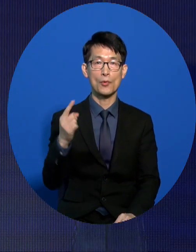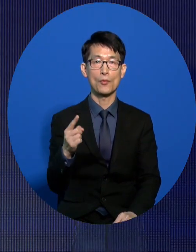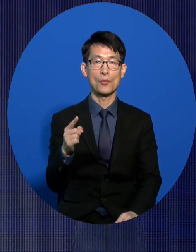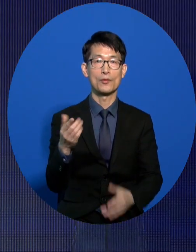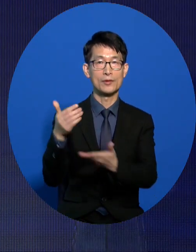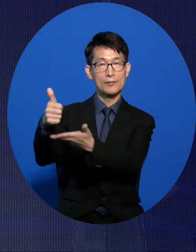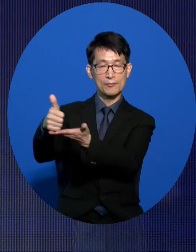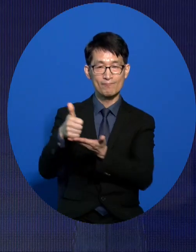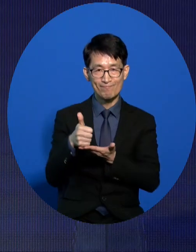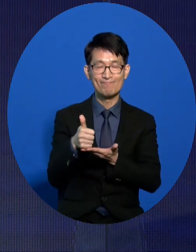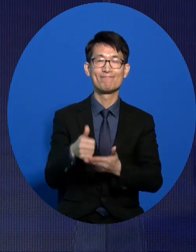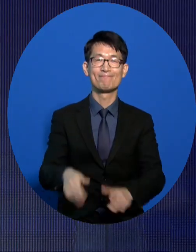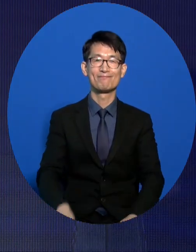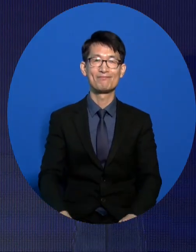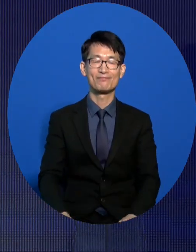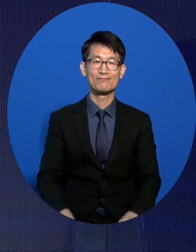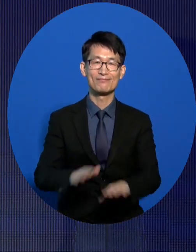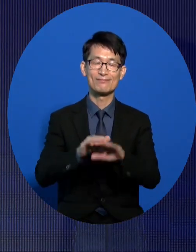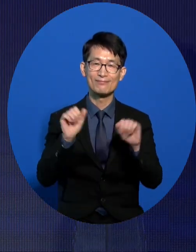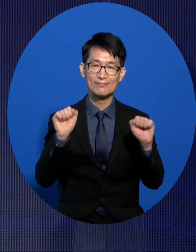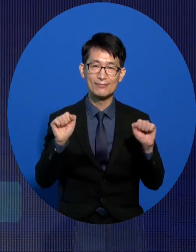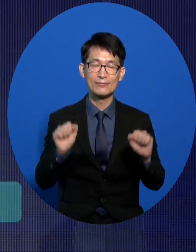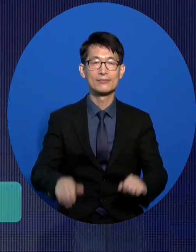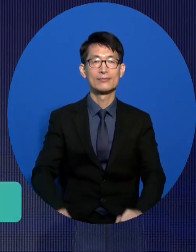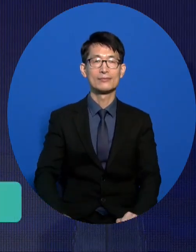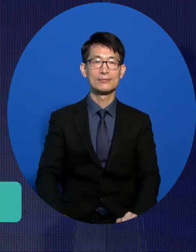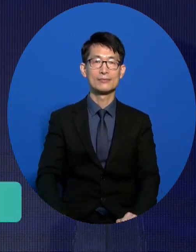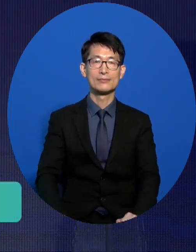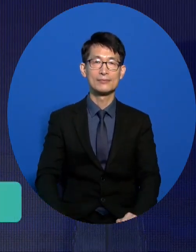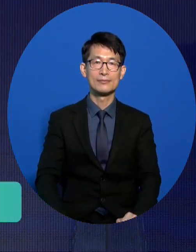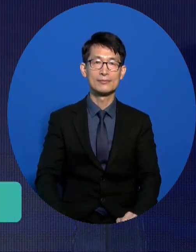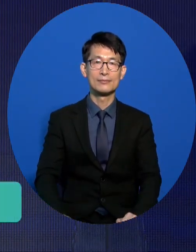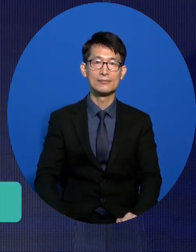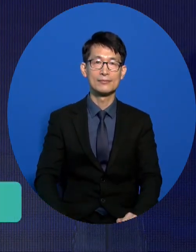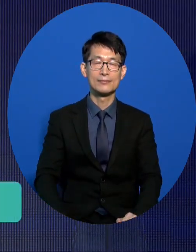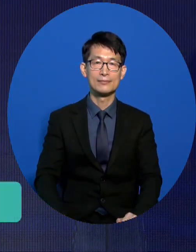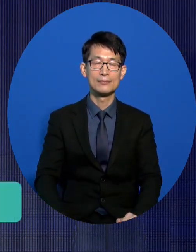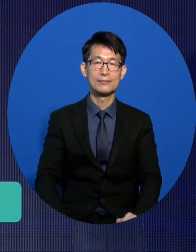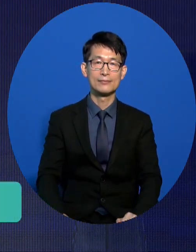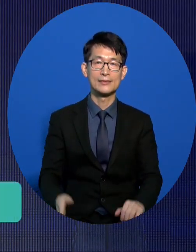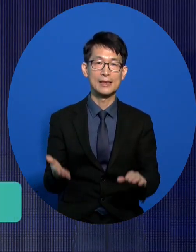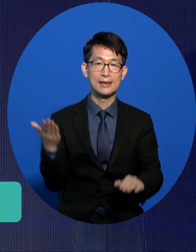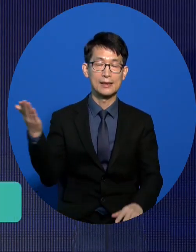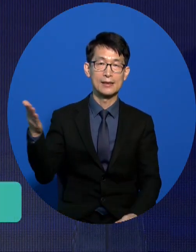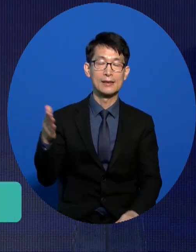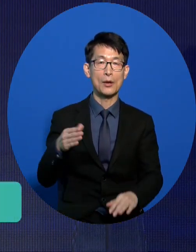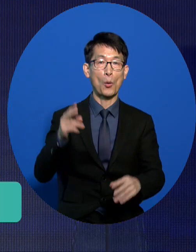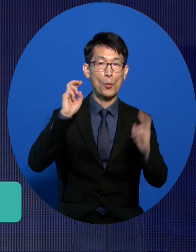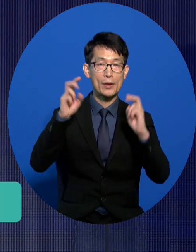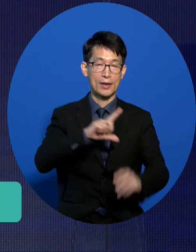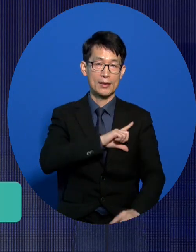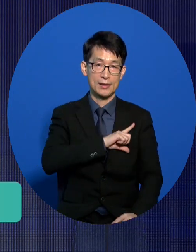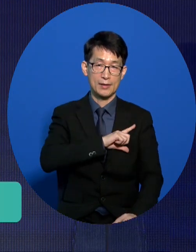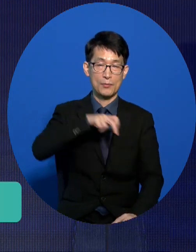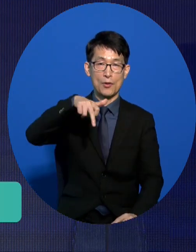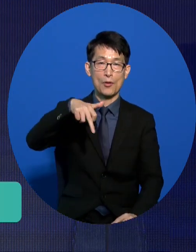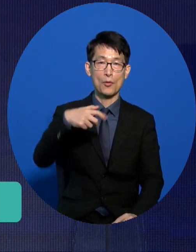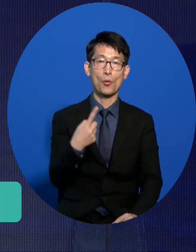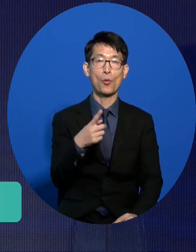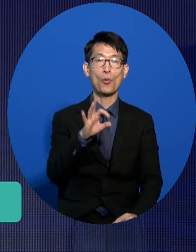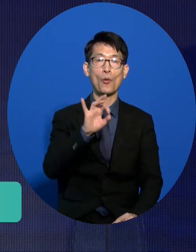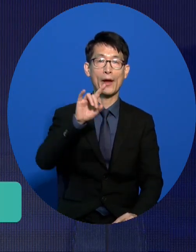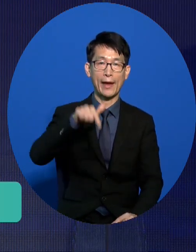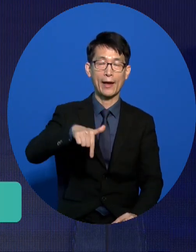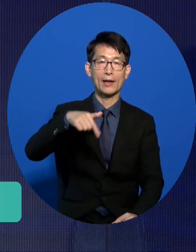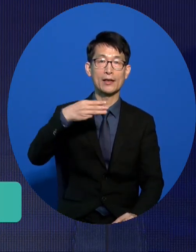Song Min-pyo, CEO of Cactus. Hello, I am operating Co-Actus. I'm the